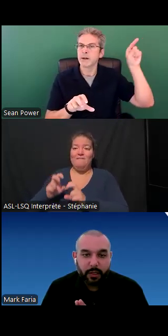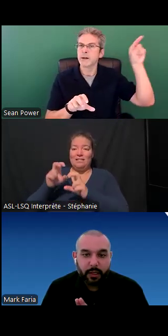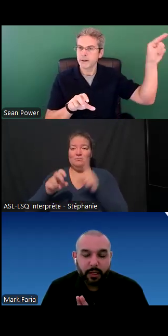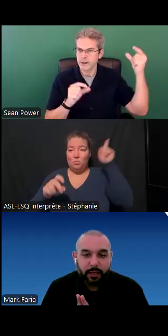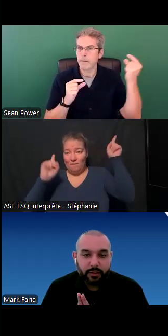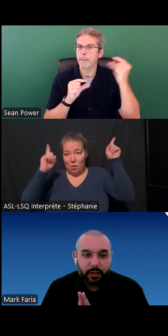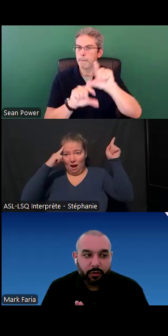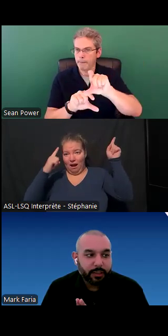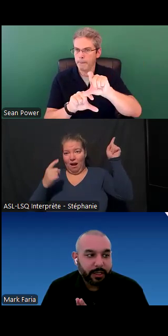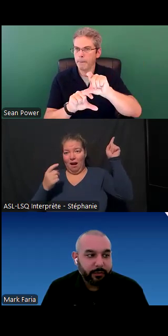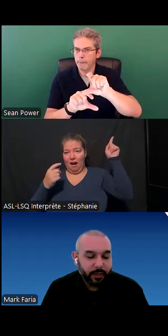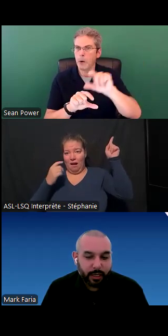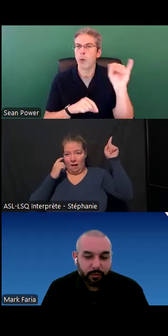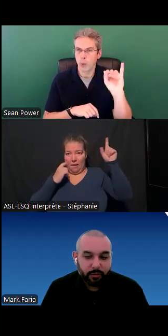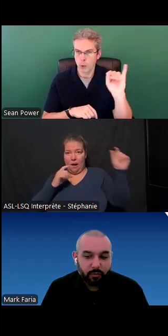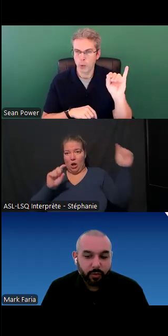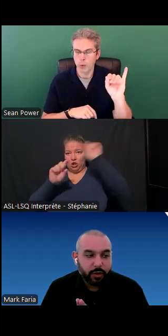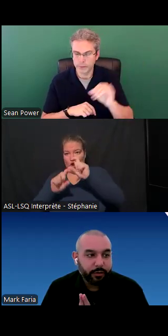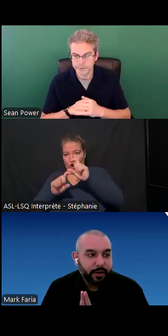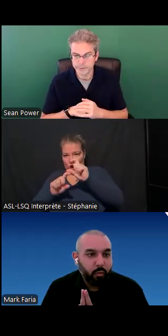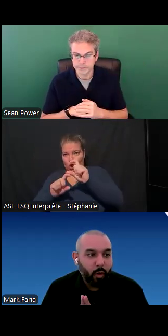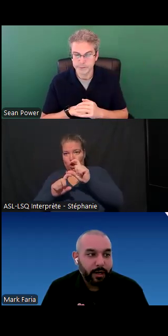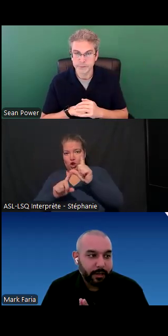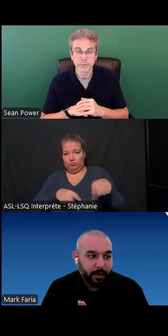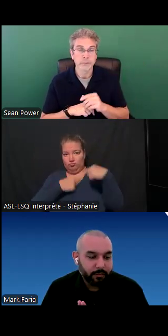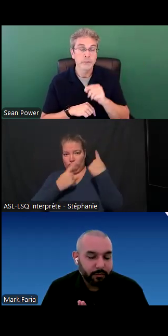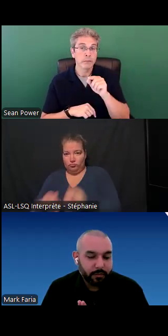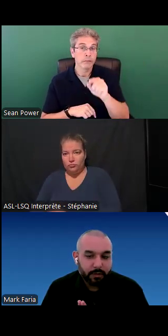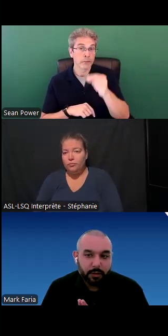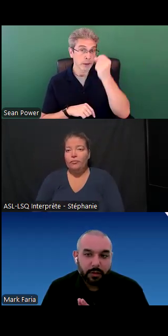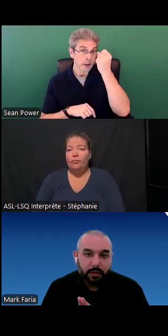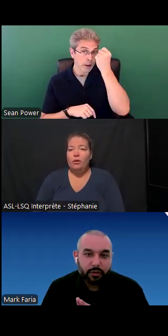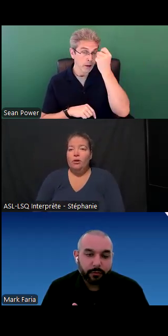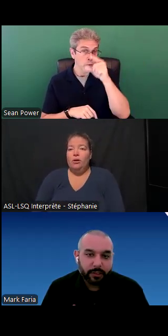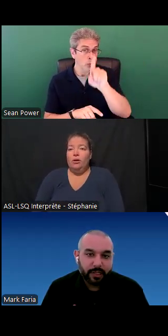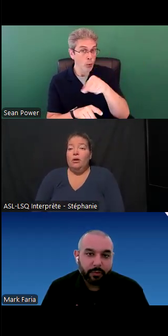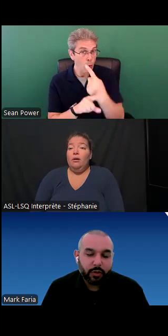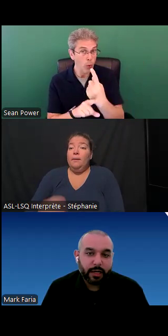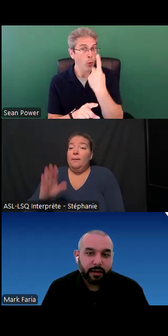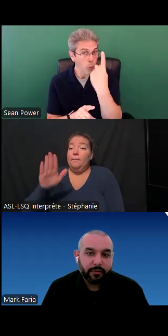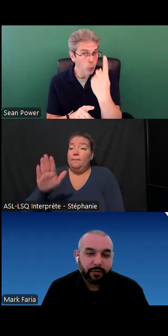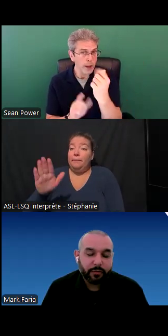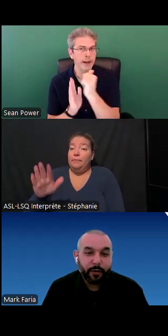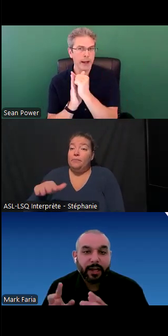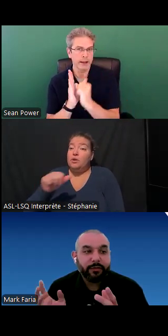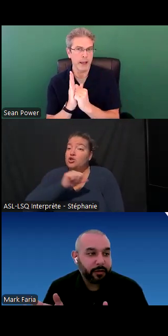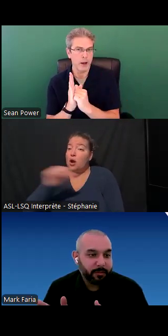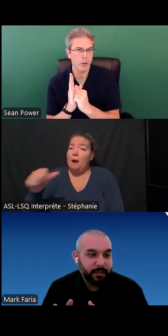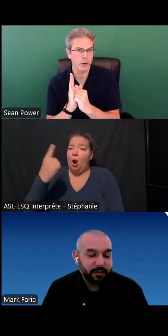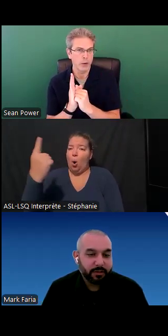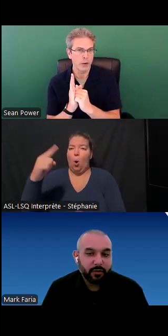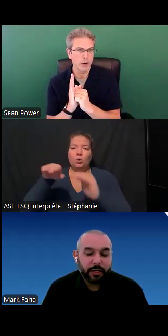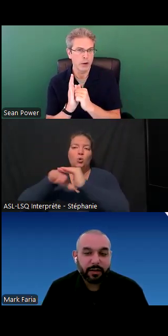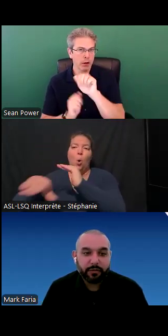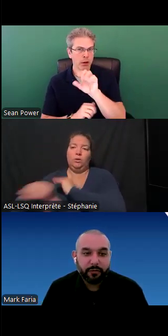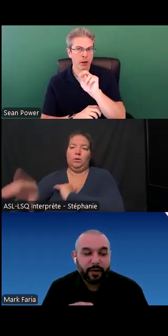is it is the only type of account where you can only have one account. So, for example, you can have five